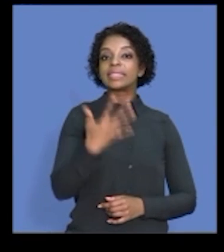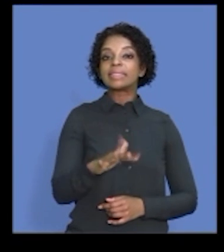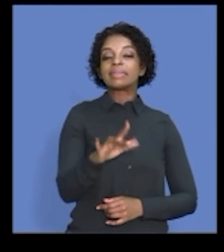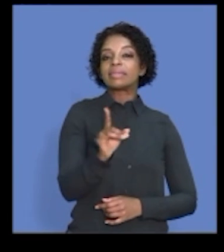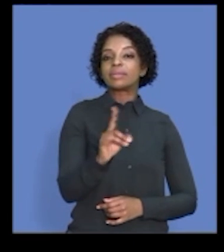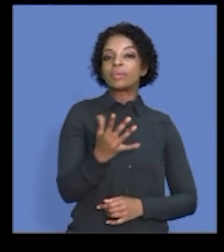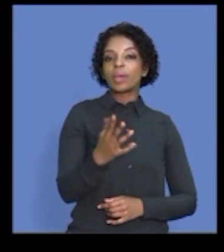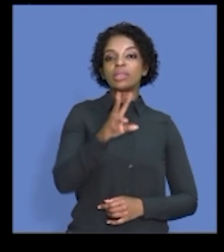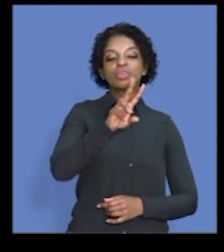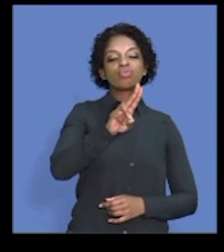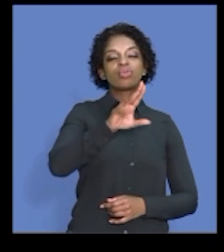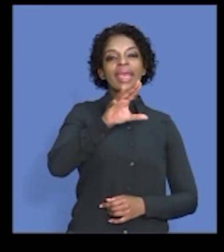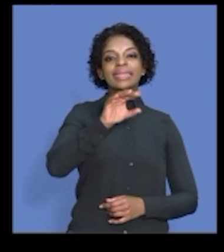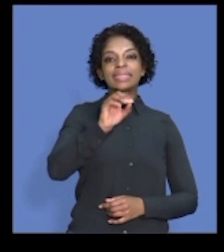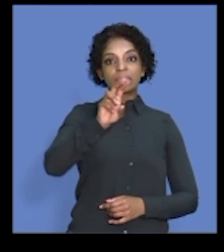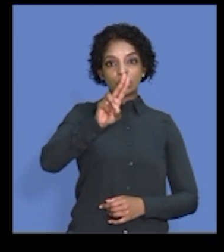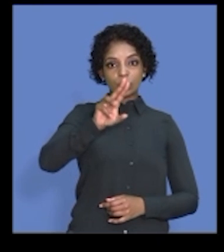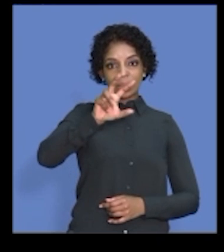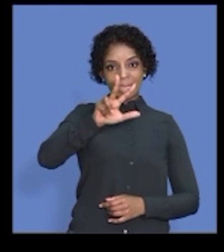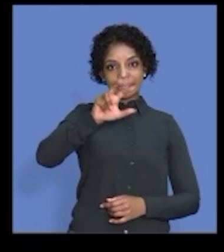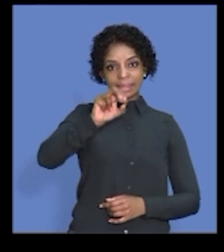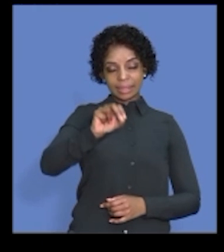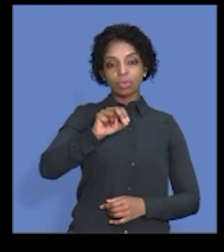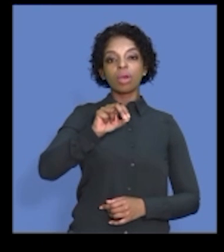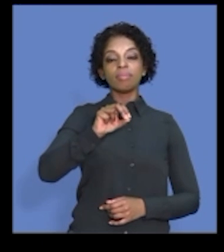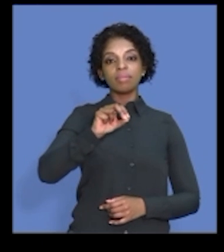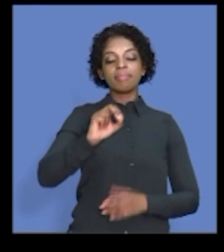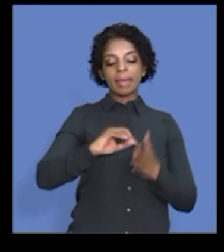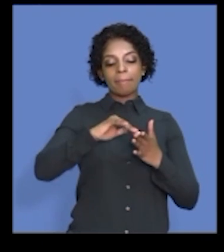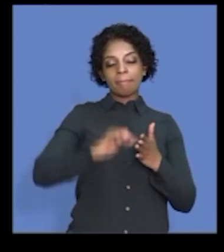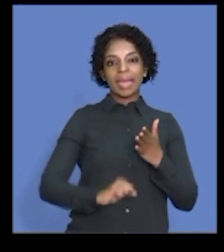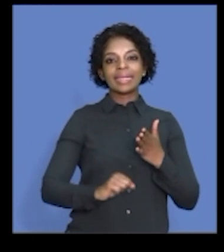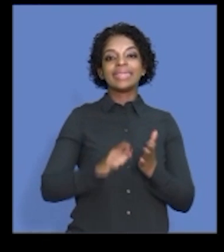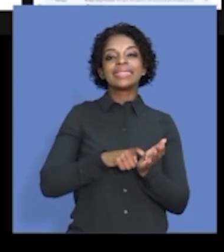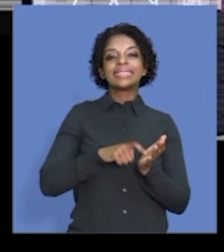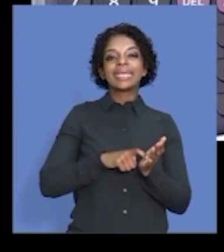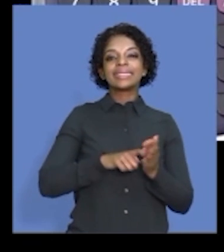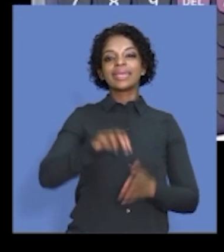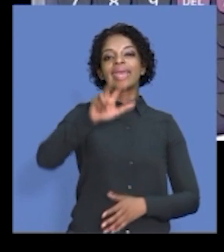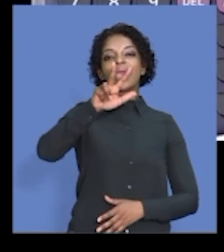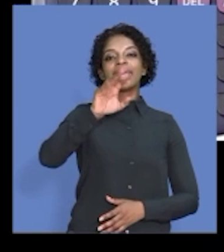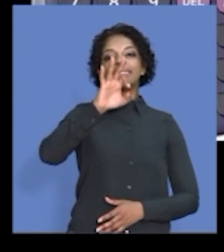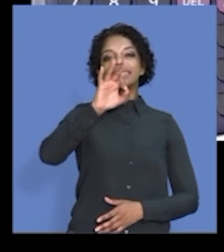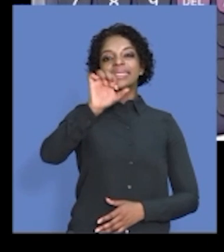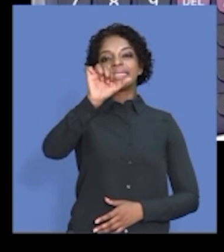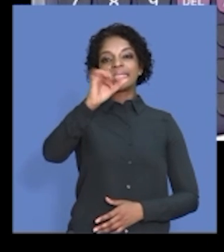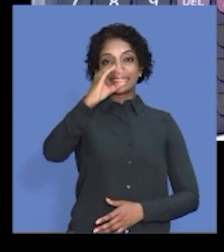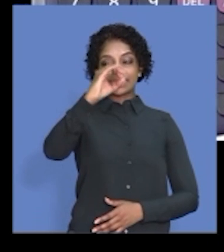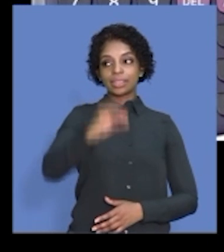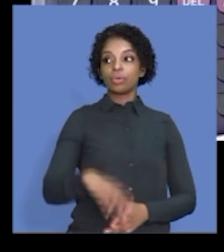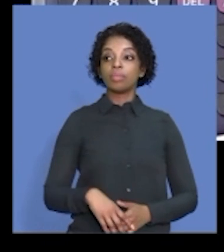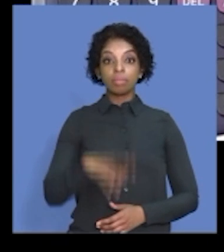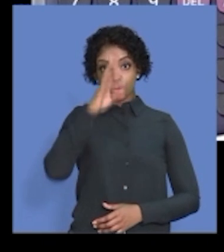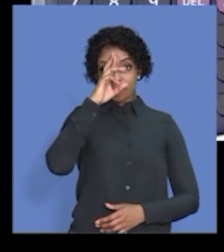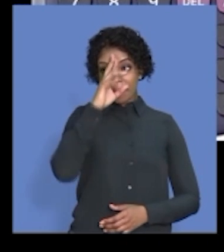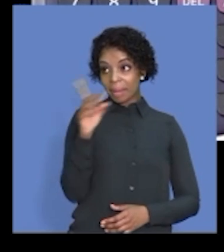280,280 minus the bad debt of 8360. In fact, we can see this here. You remember that calculation? There